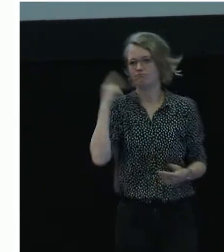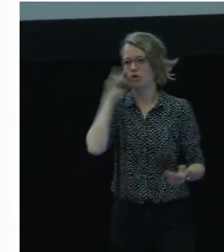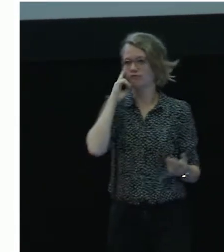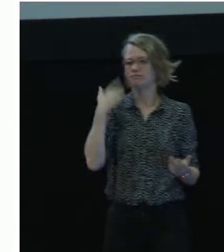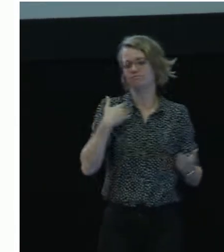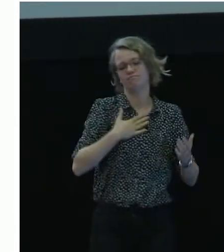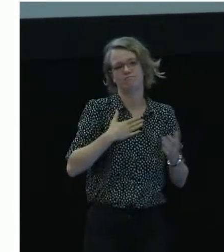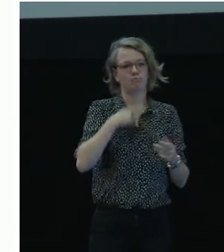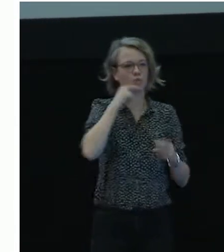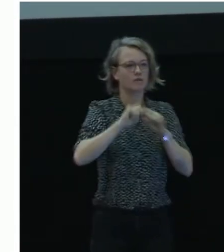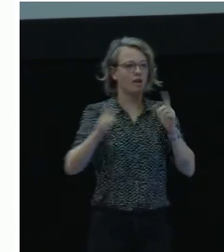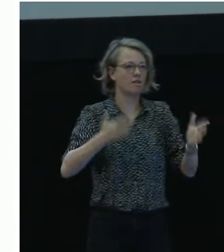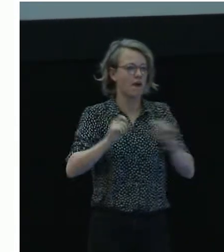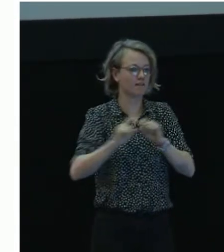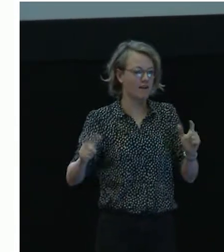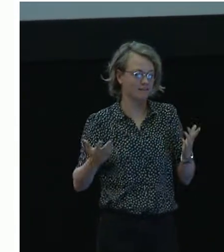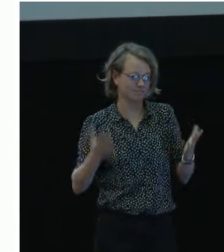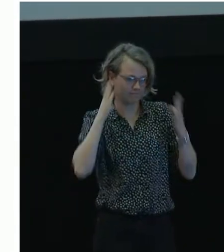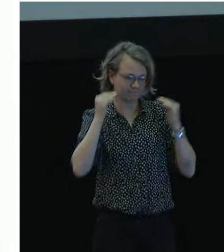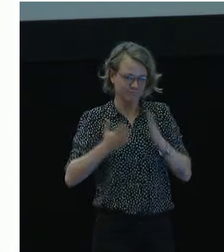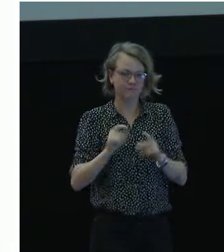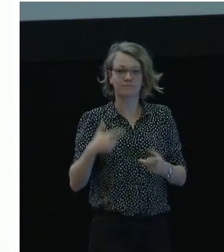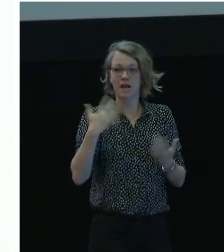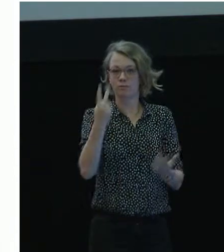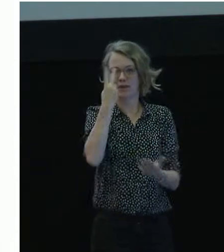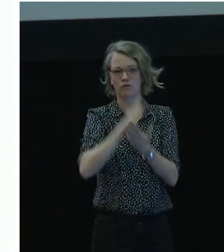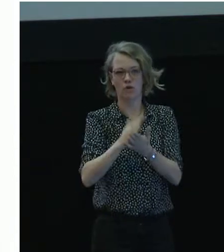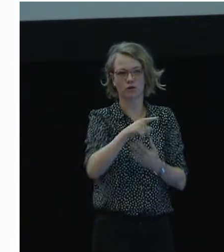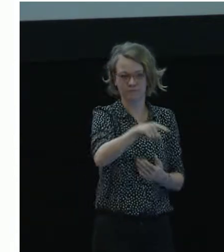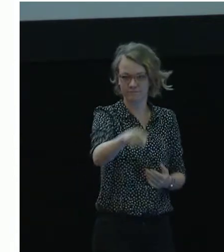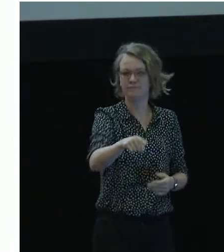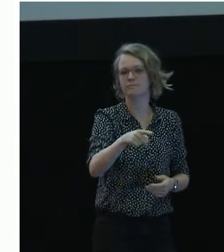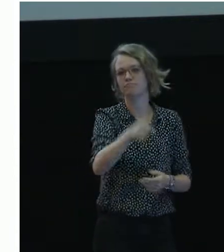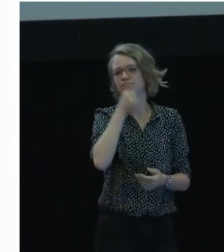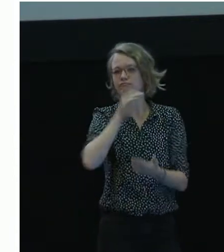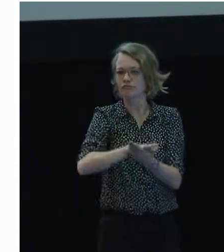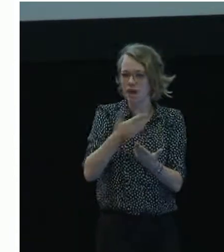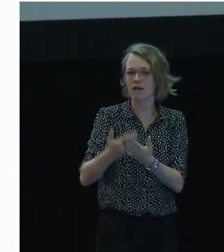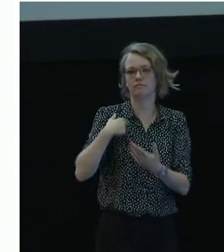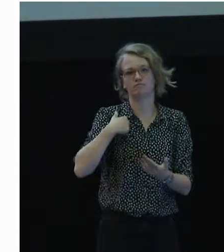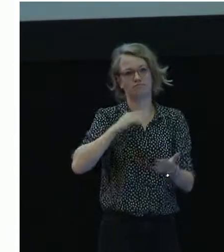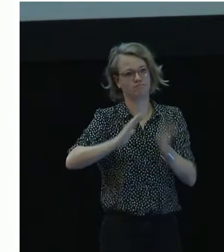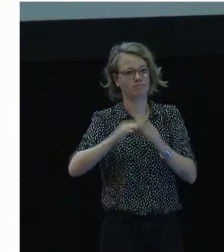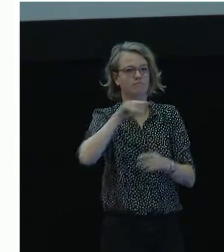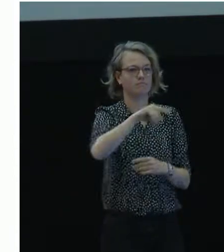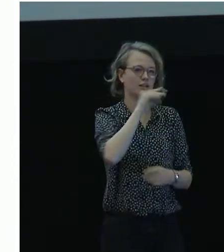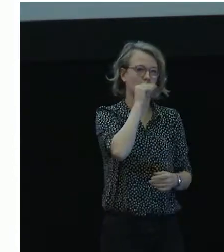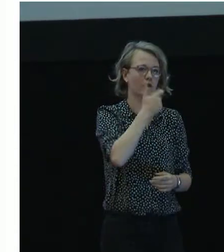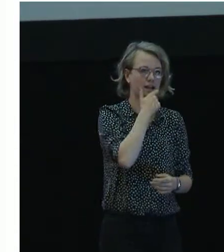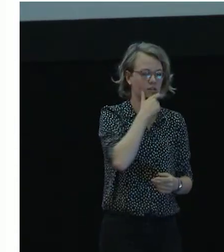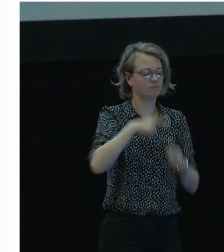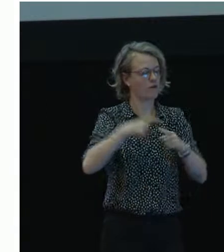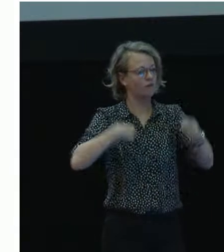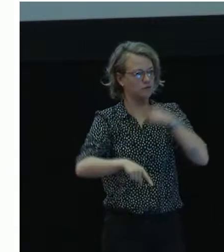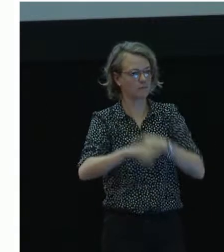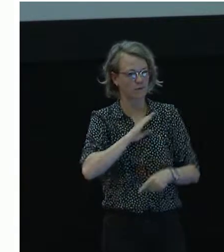will be signing, as you can see, because I'm deaf. That is my native sign language, Dutch sign language in this case. We have two